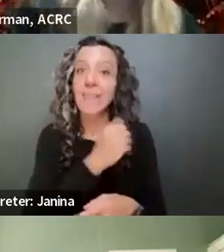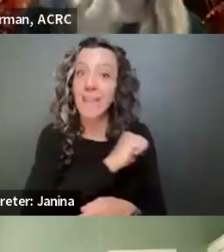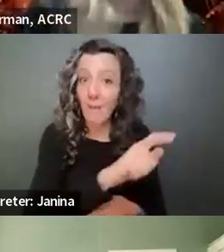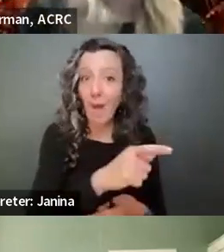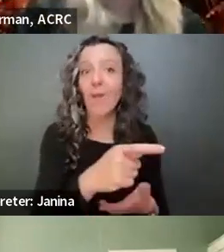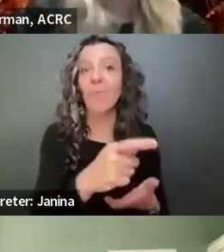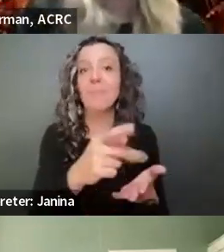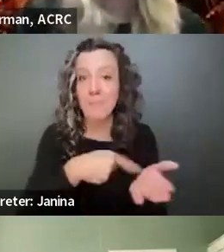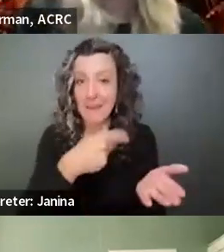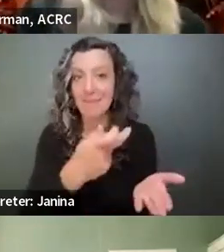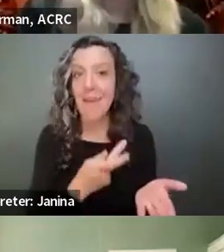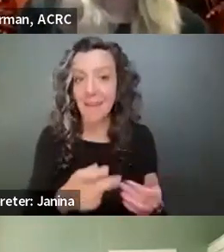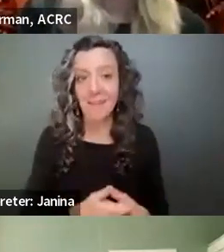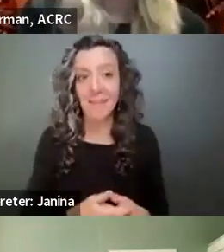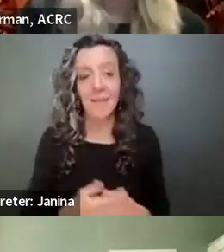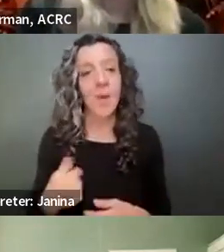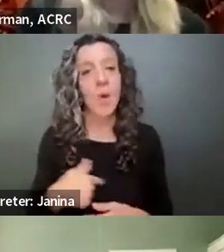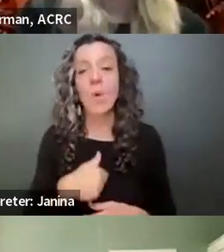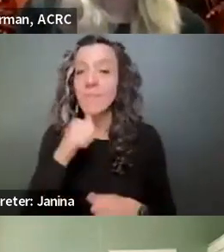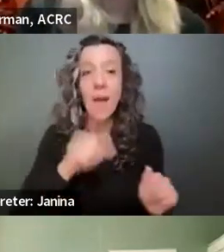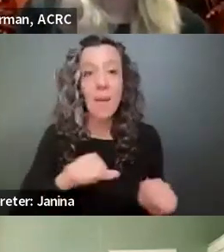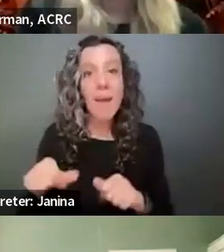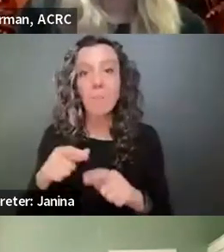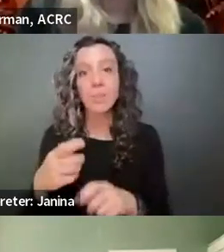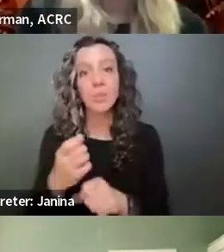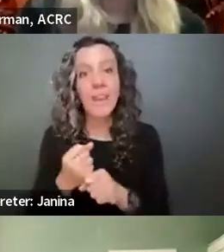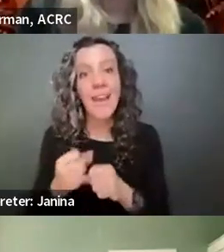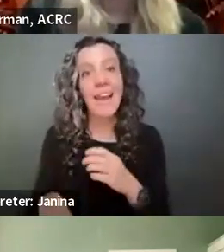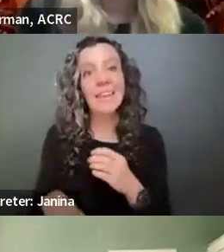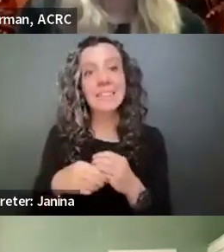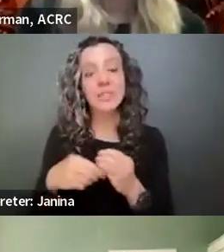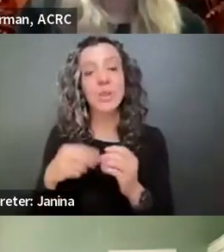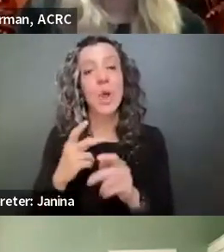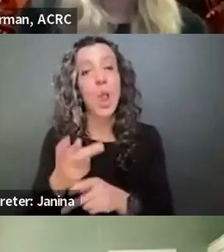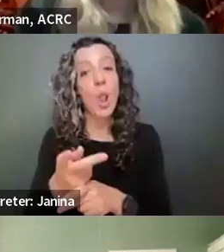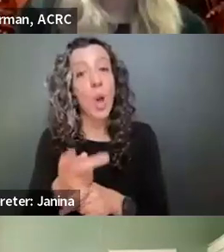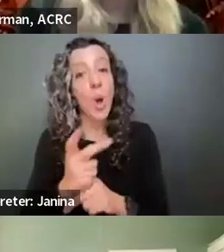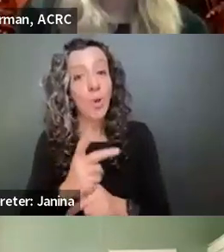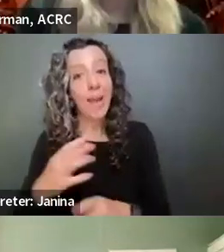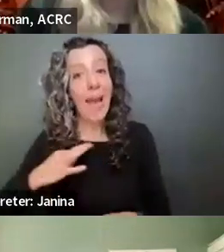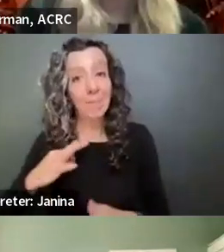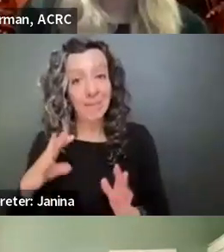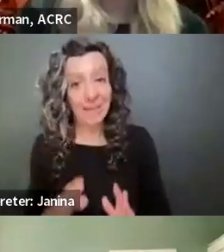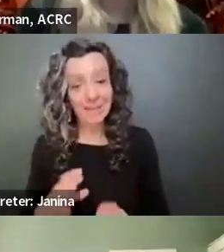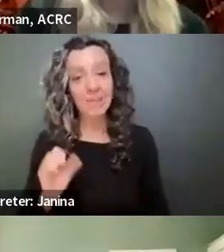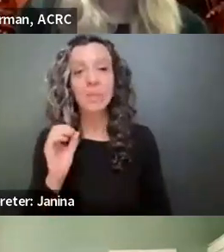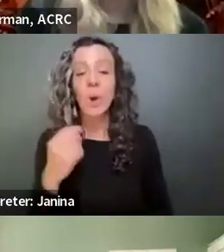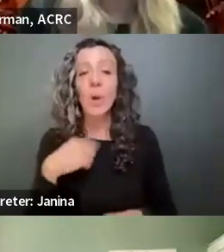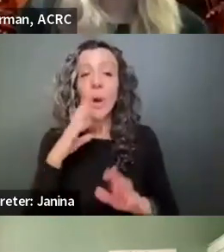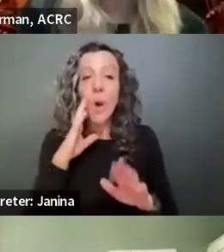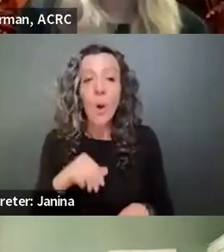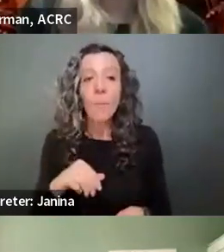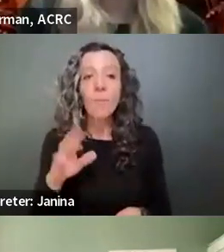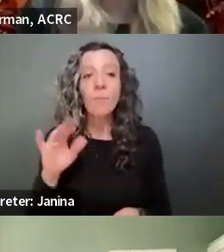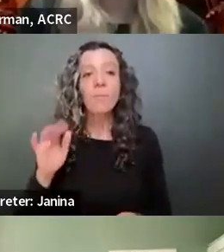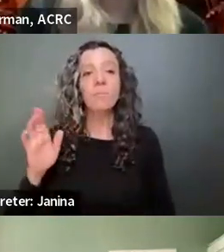have not been successful in getting additional loan applicants, and we are hoping that presenting in coffee with